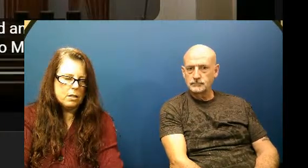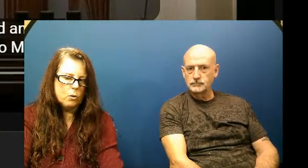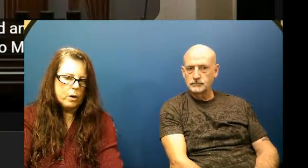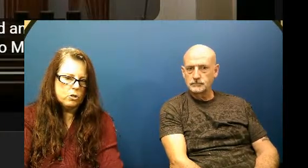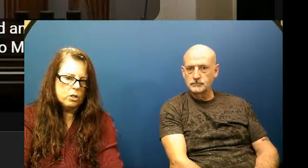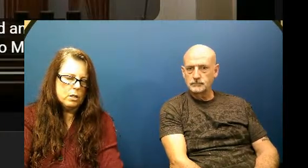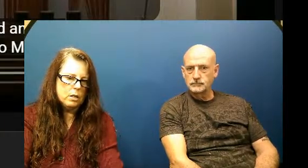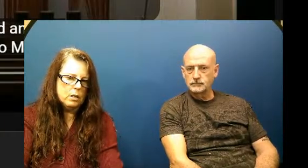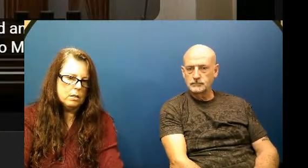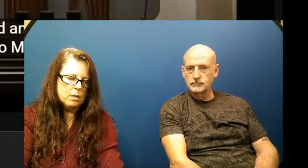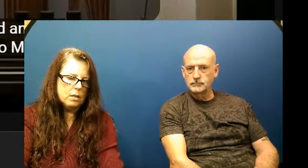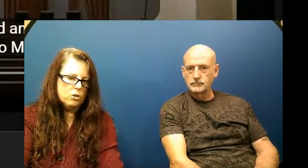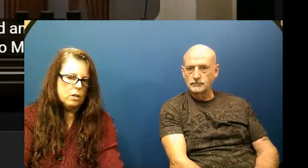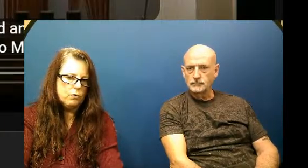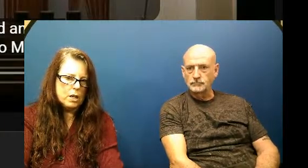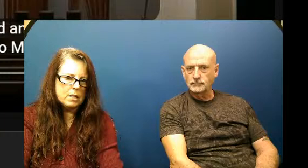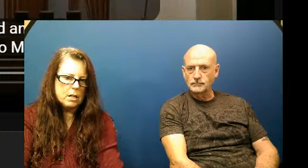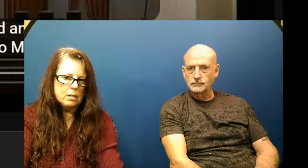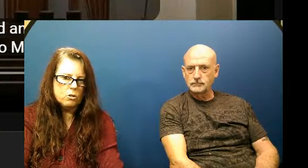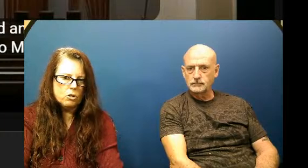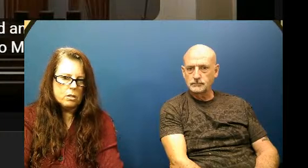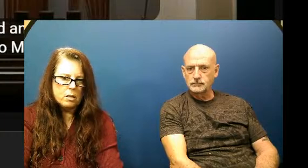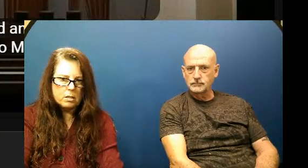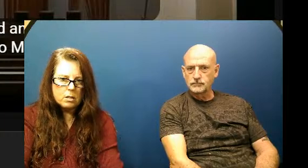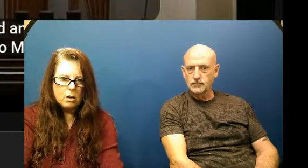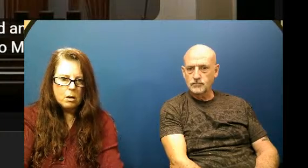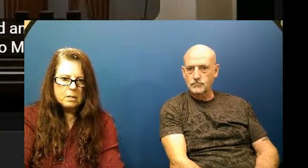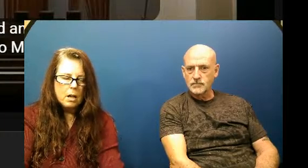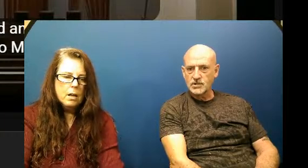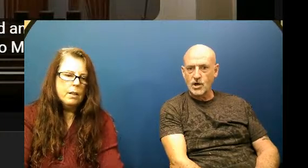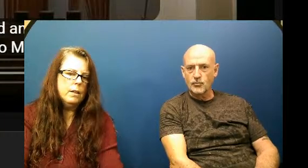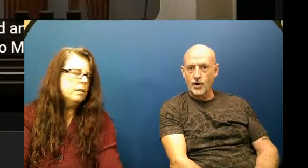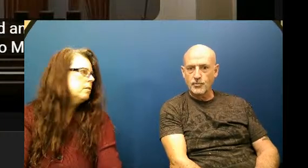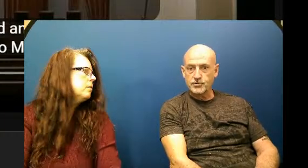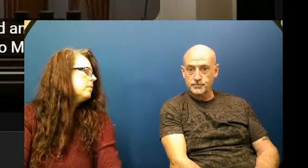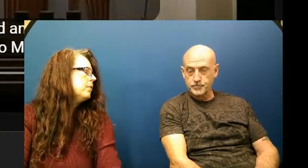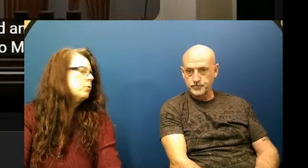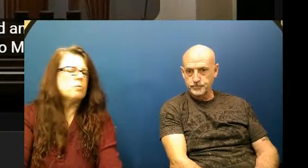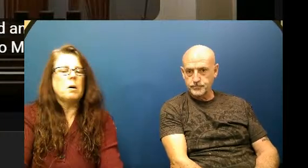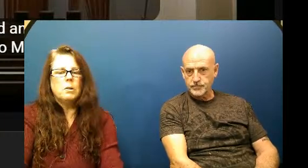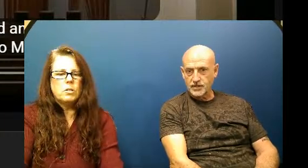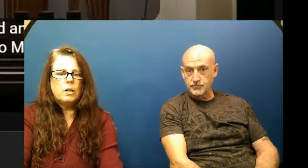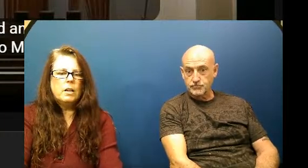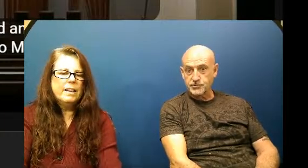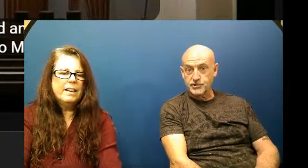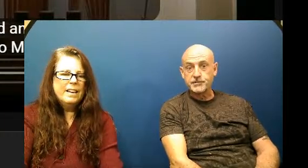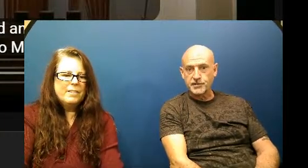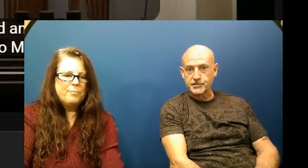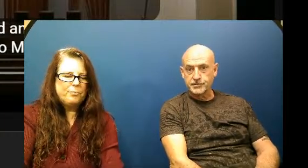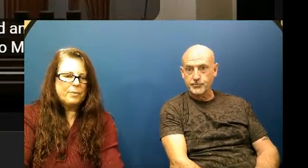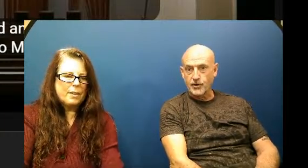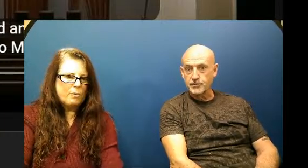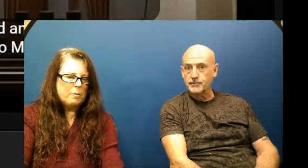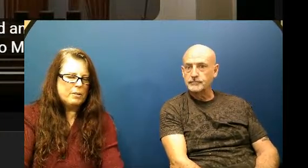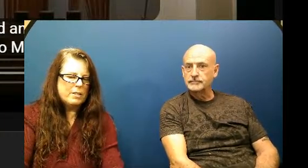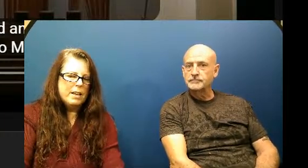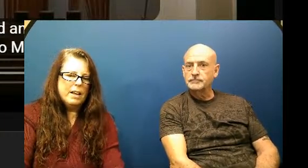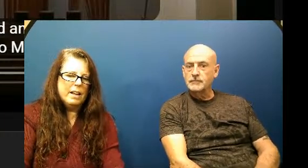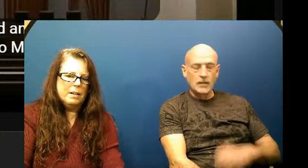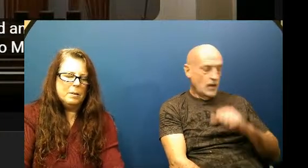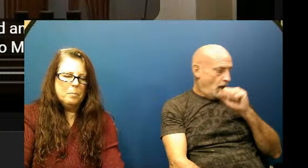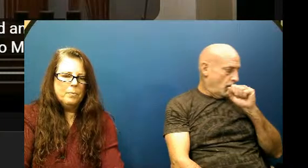just asked the question is the Chief Justice, Justice Thomas. No, Roberts. Oh, it's Roberts, sorry. Chief Justice is Roberts.